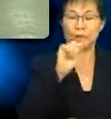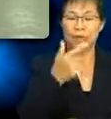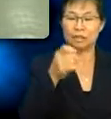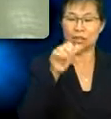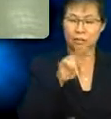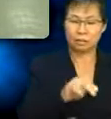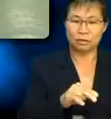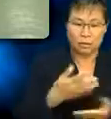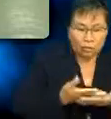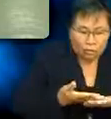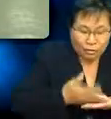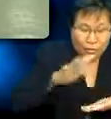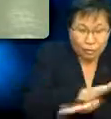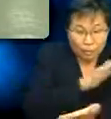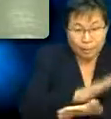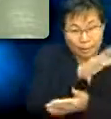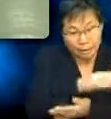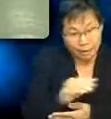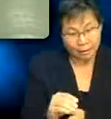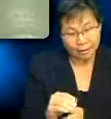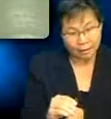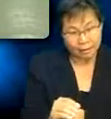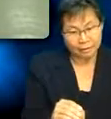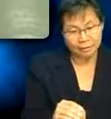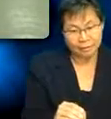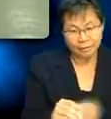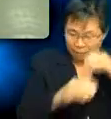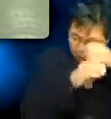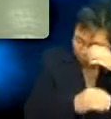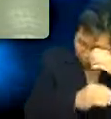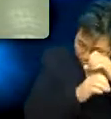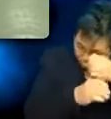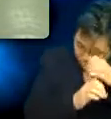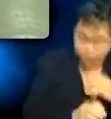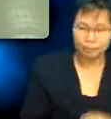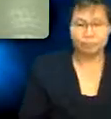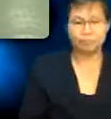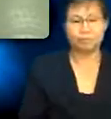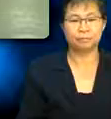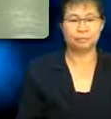filter paper, and a microscope.